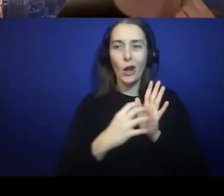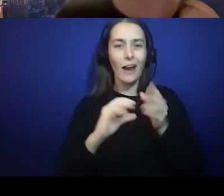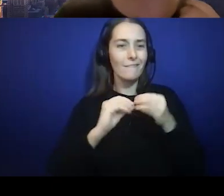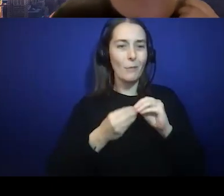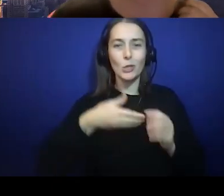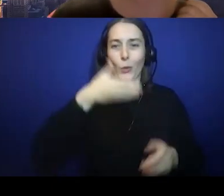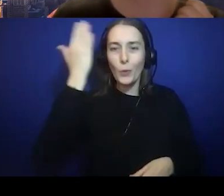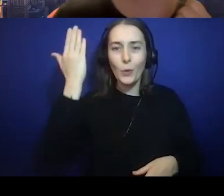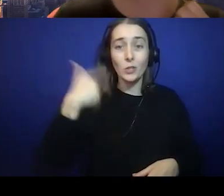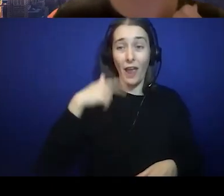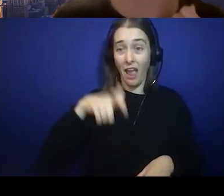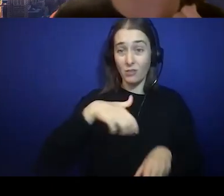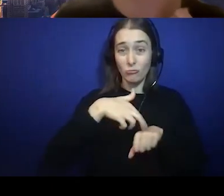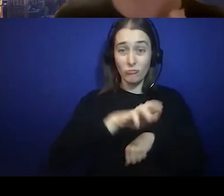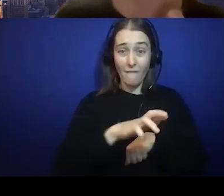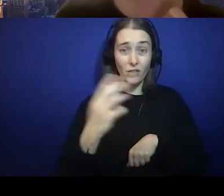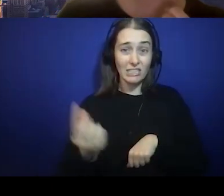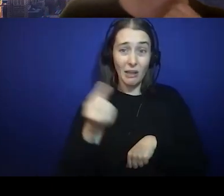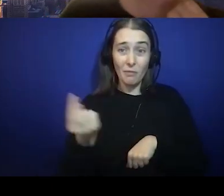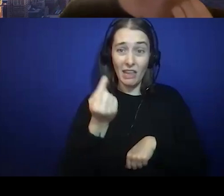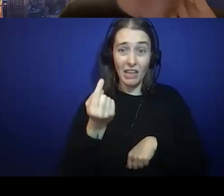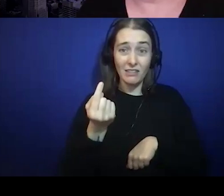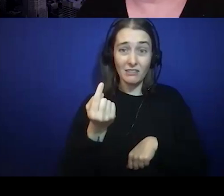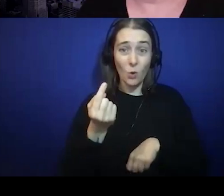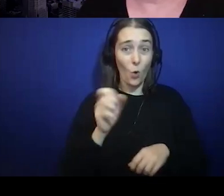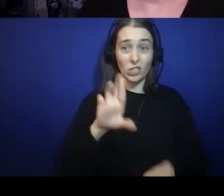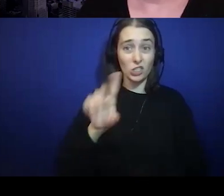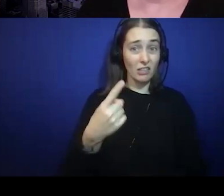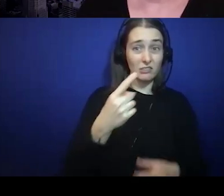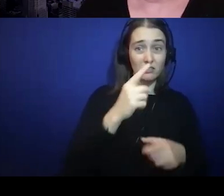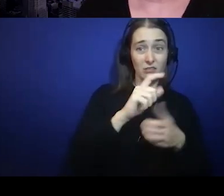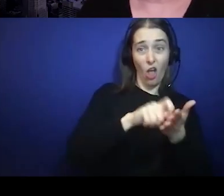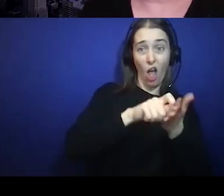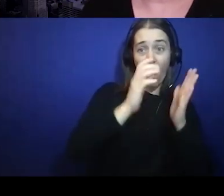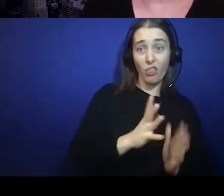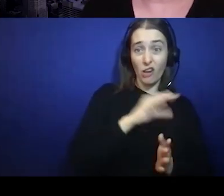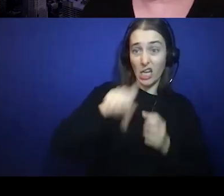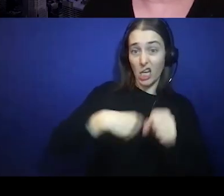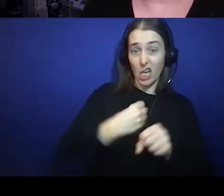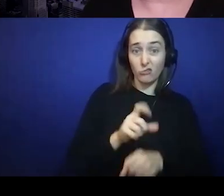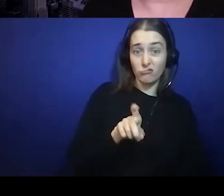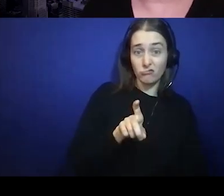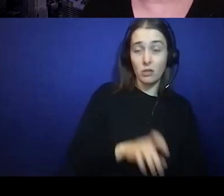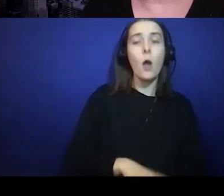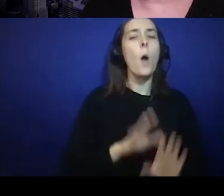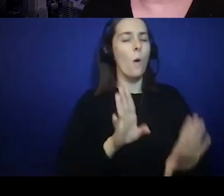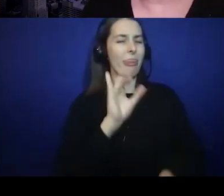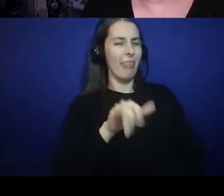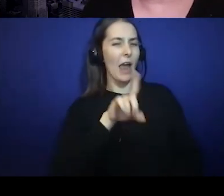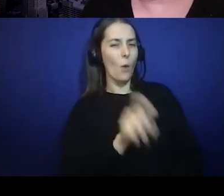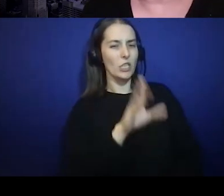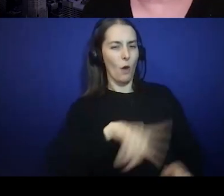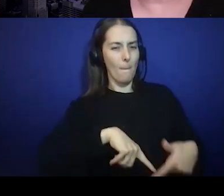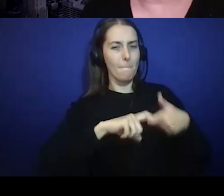to be any reference point other than the author and year? Mhm. Yes, let's pause that one because I want